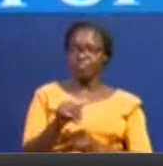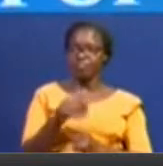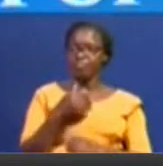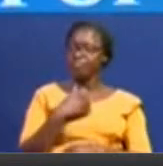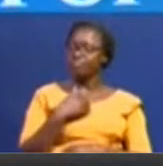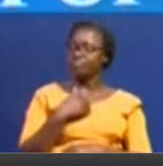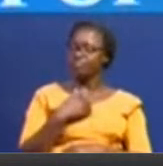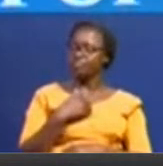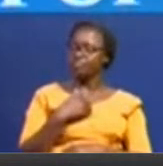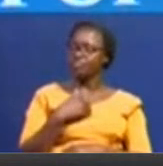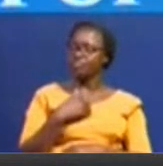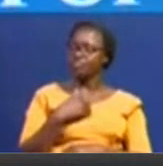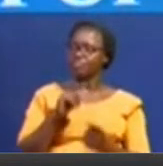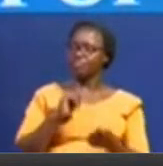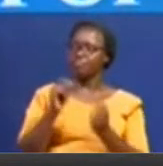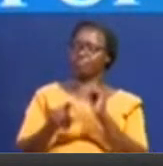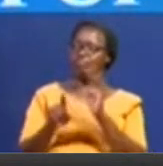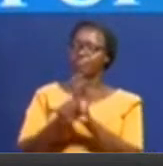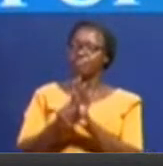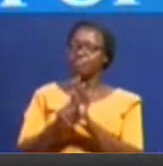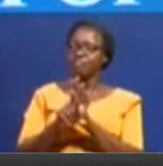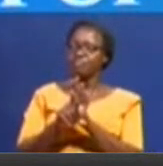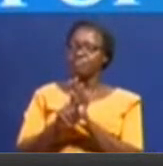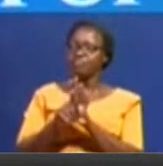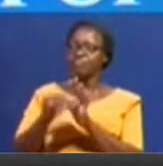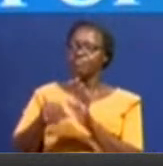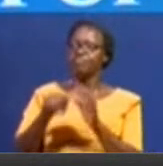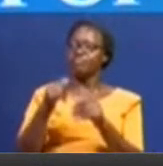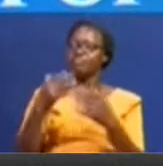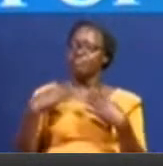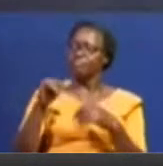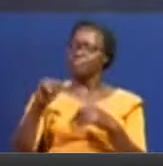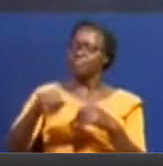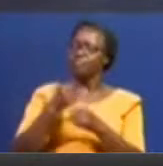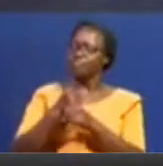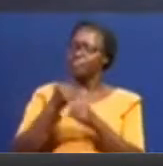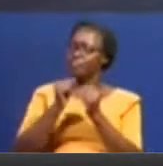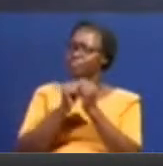have to change the laws so that people can work together?